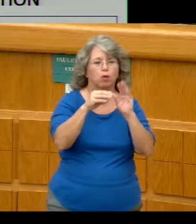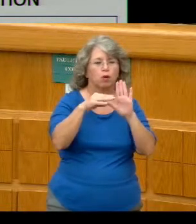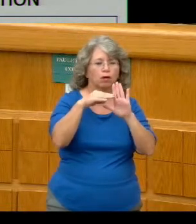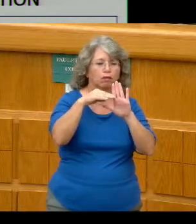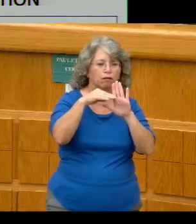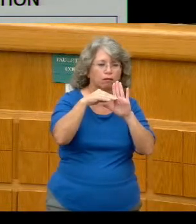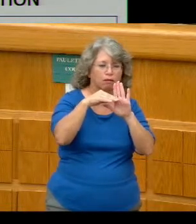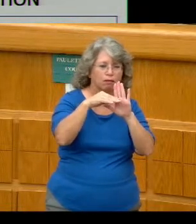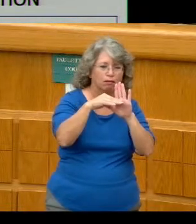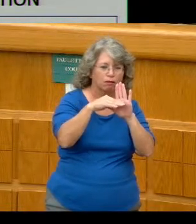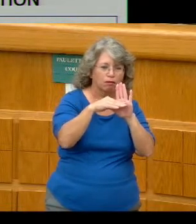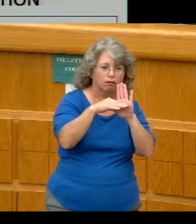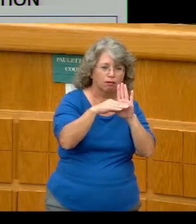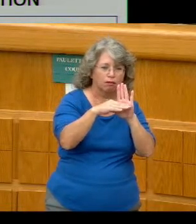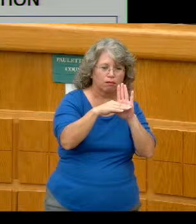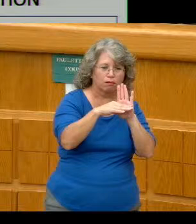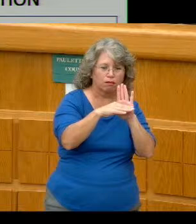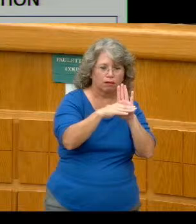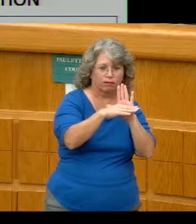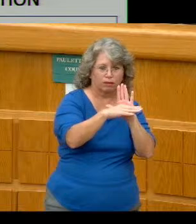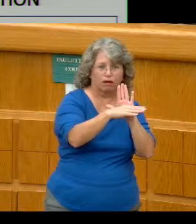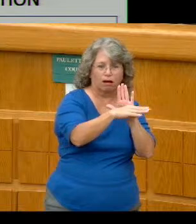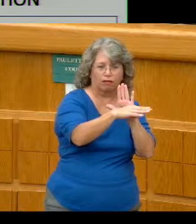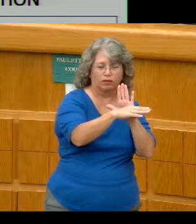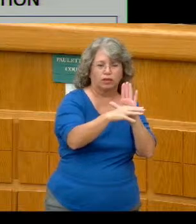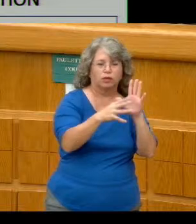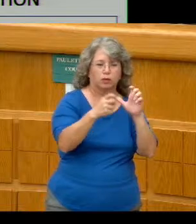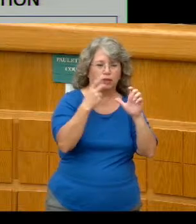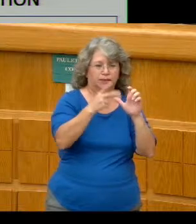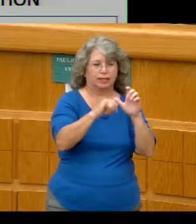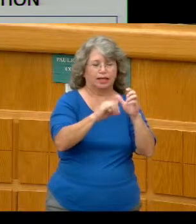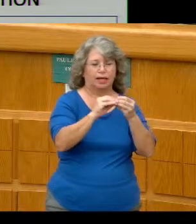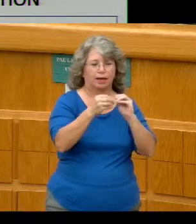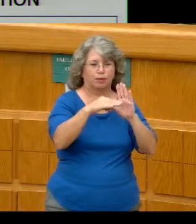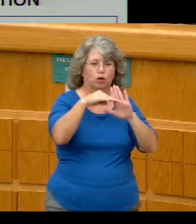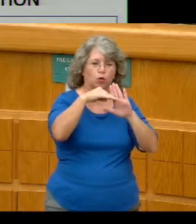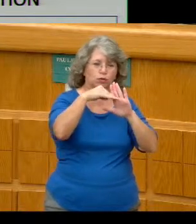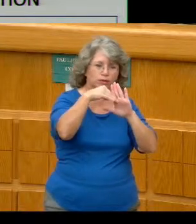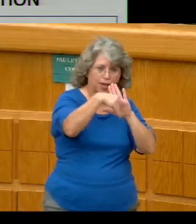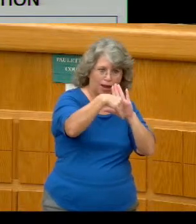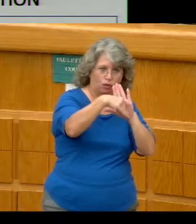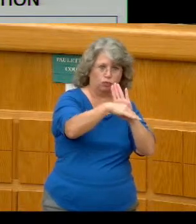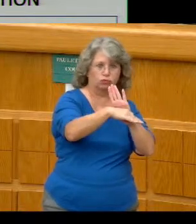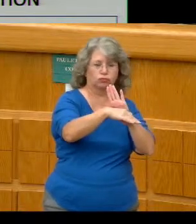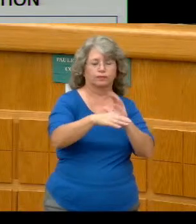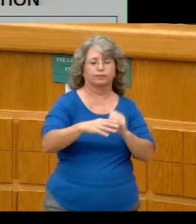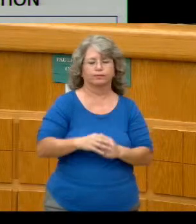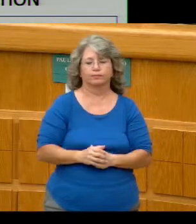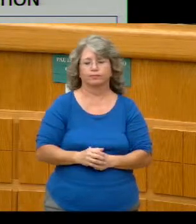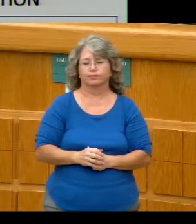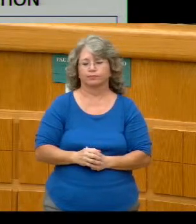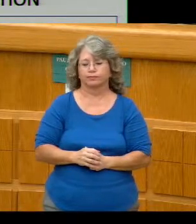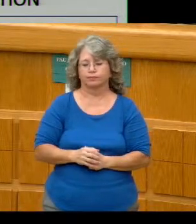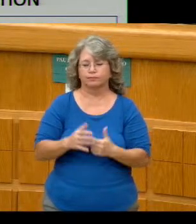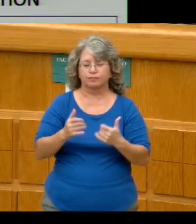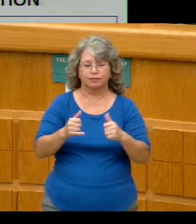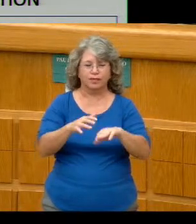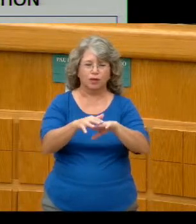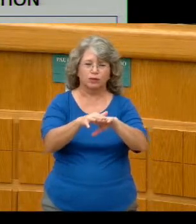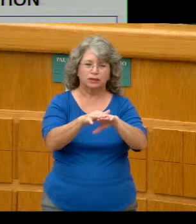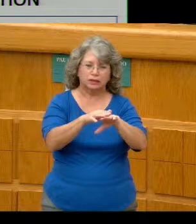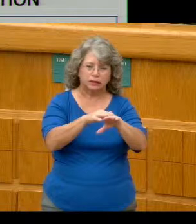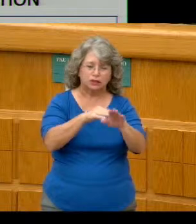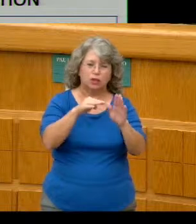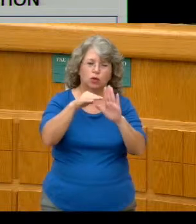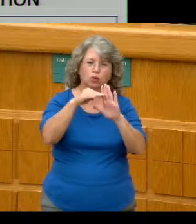off above that number. And that's something that we'd really like to see go down more than it is now. So right now we're seeing a slow decline,